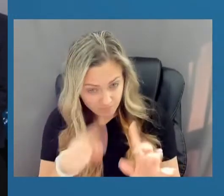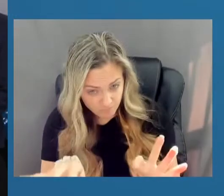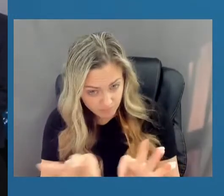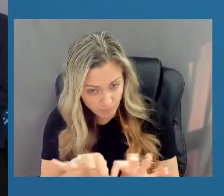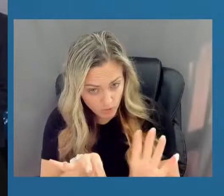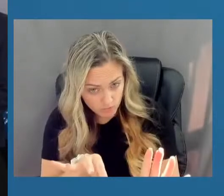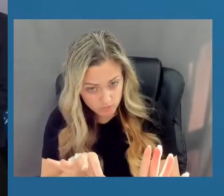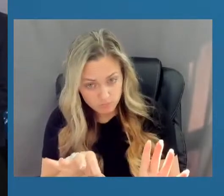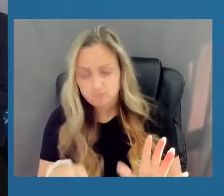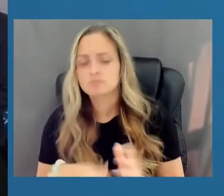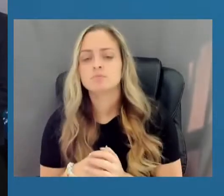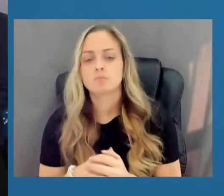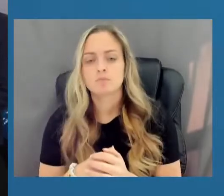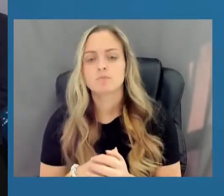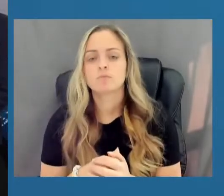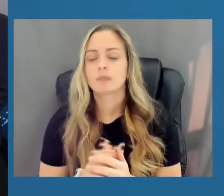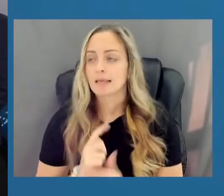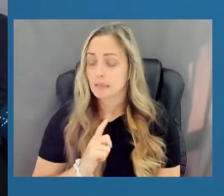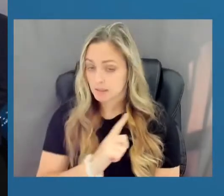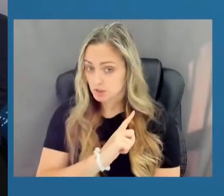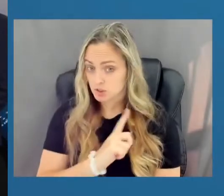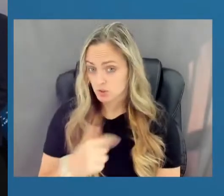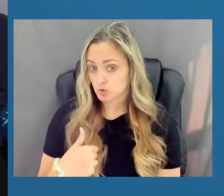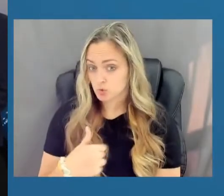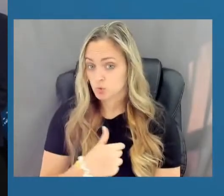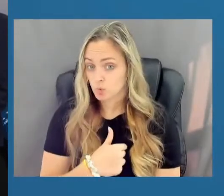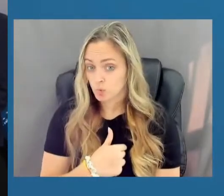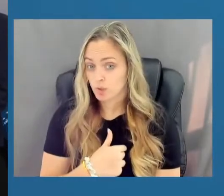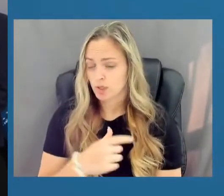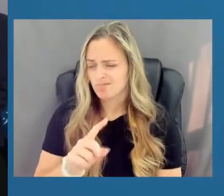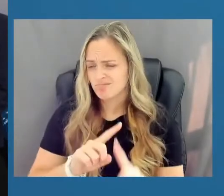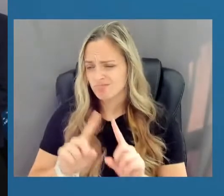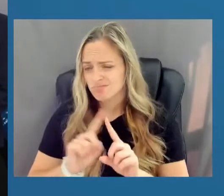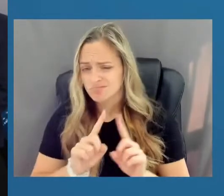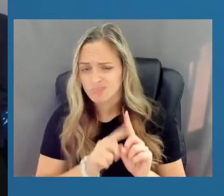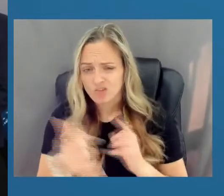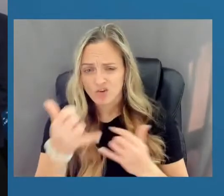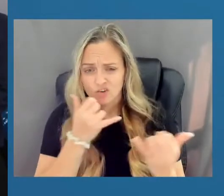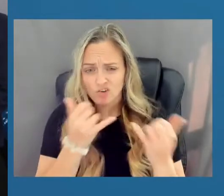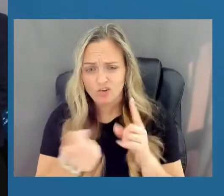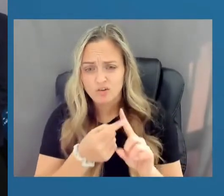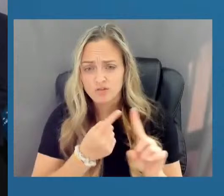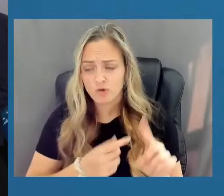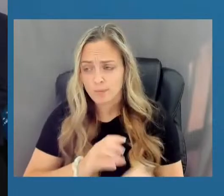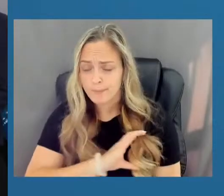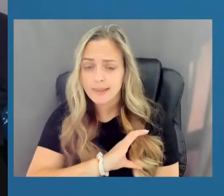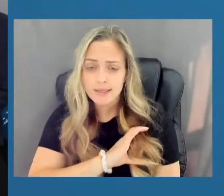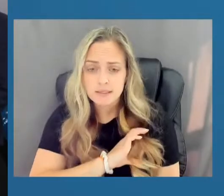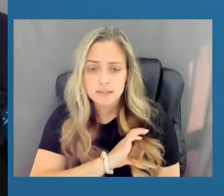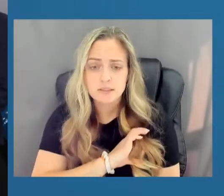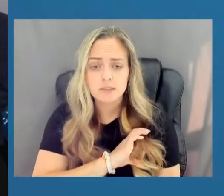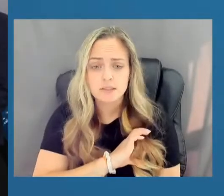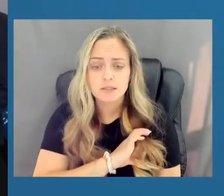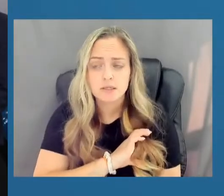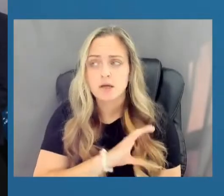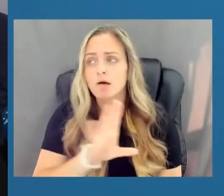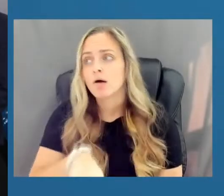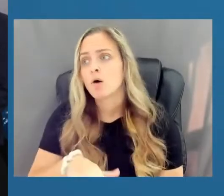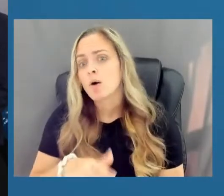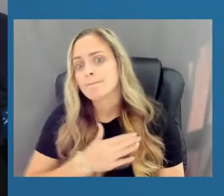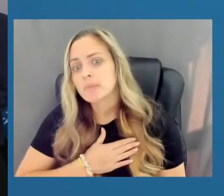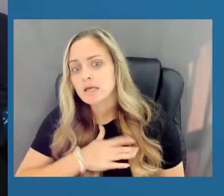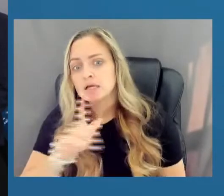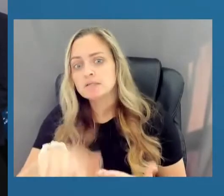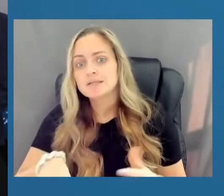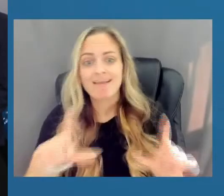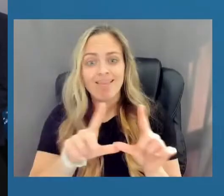is, as legislators, we would get different calls from our police saying, please, I need a license